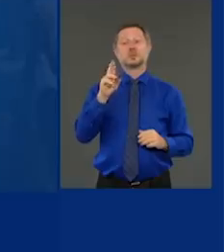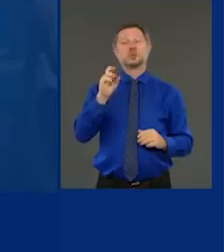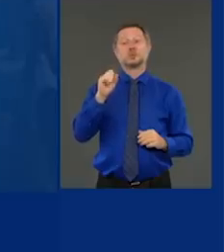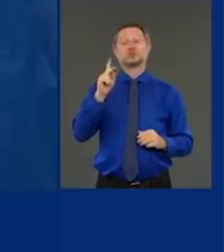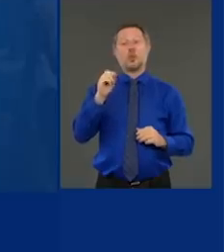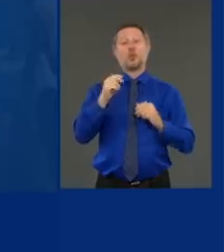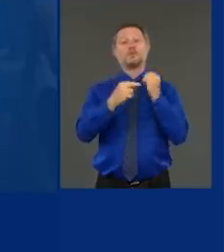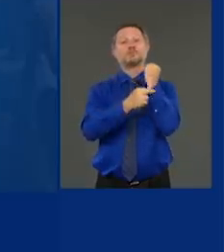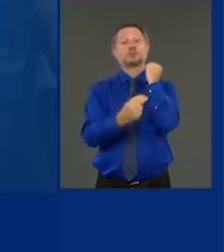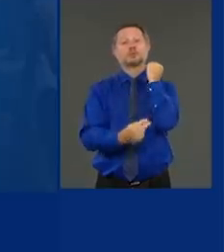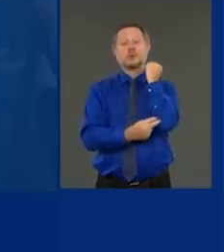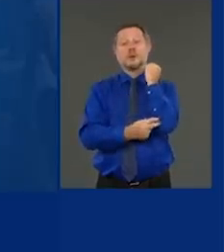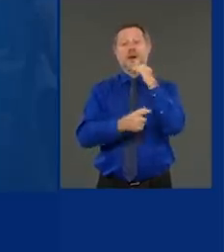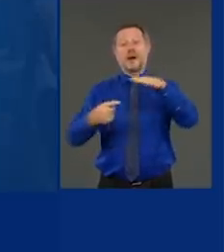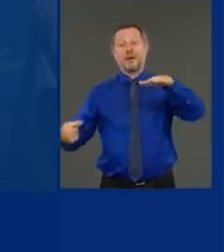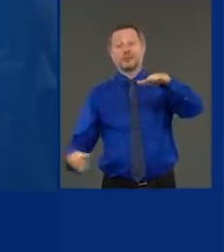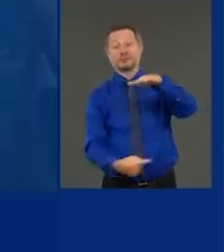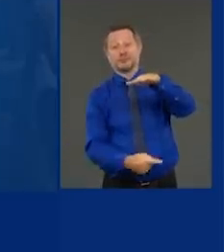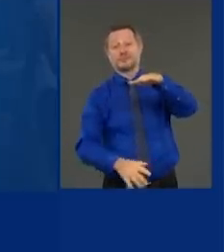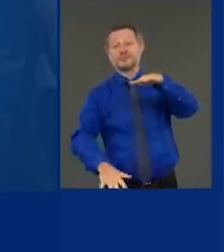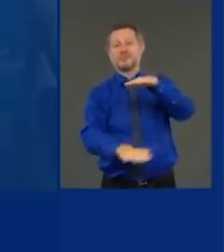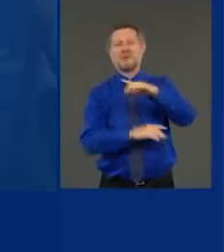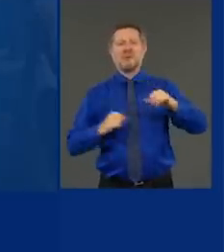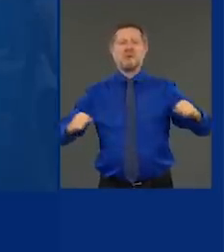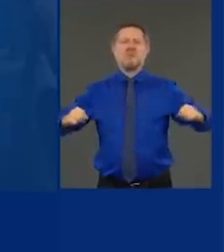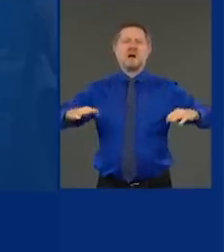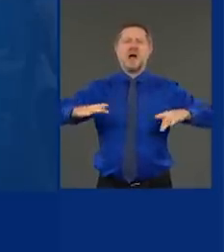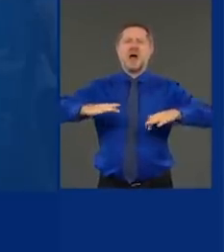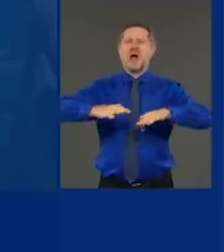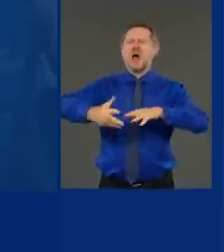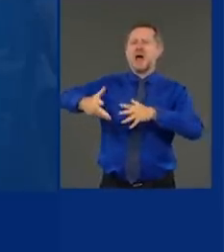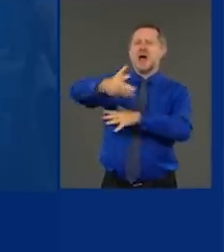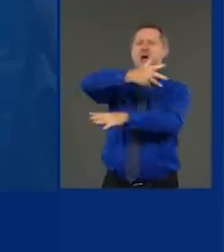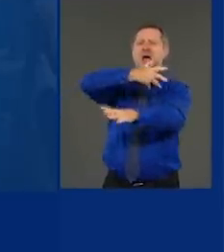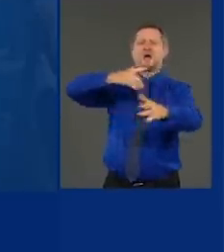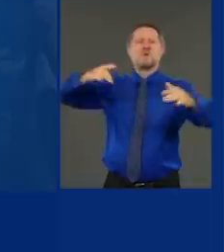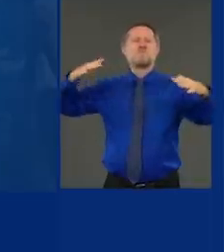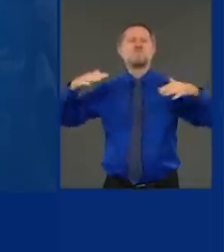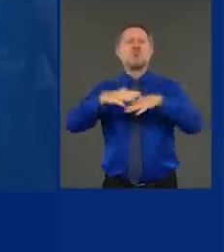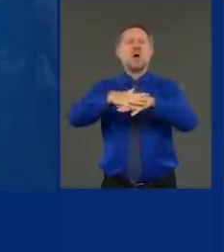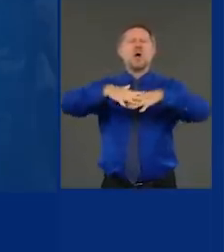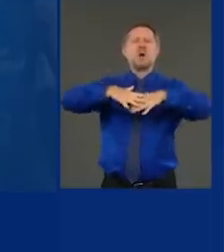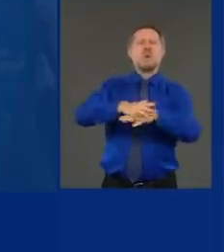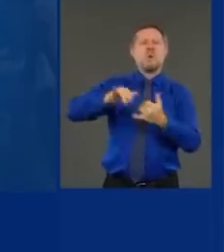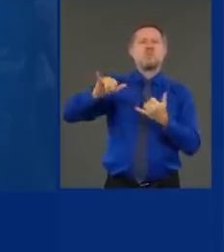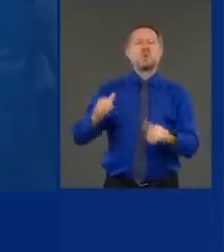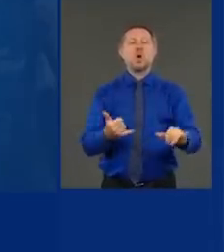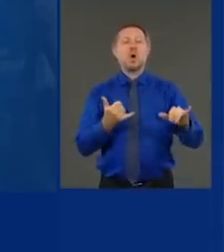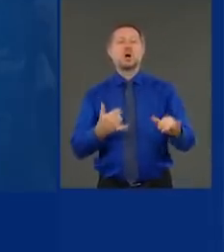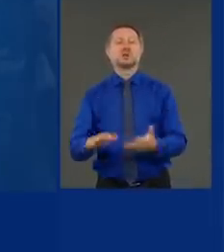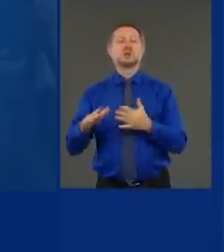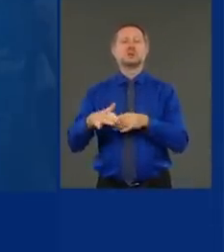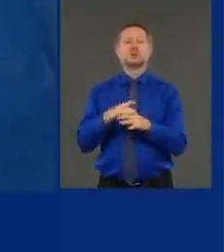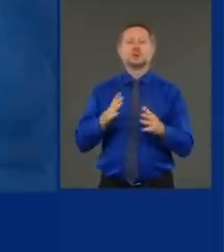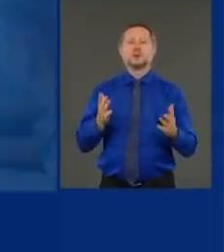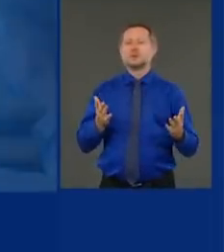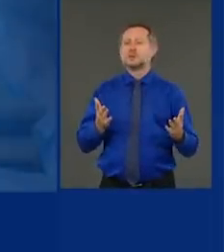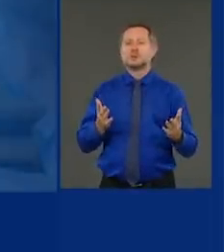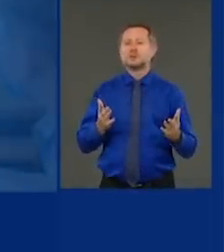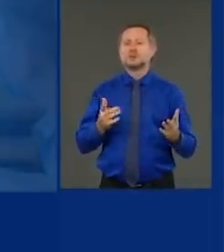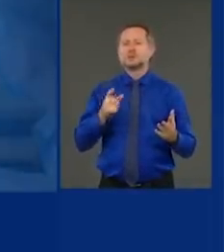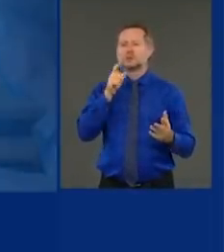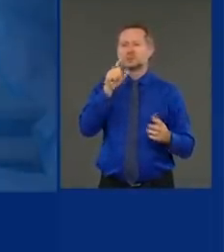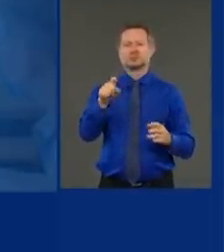apparently dozens of people partying. We need better enforcement all across the